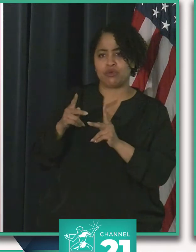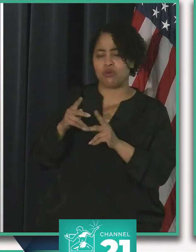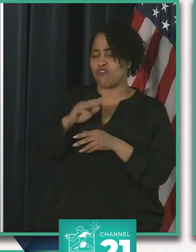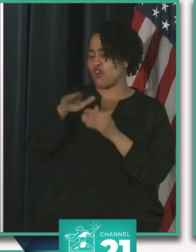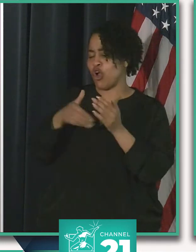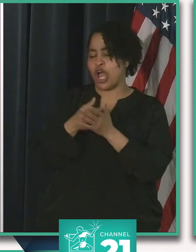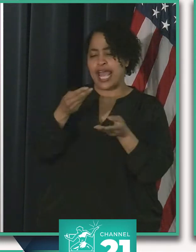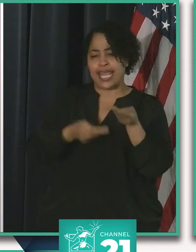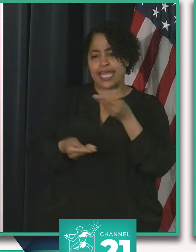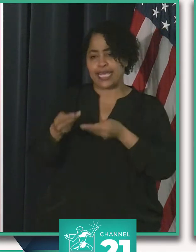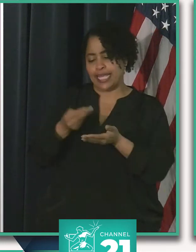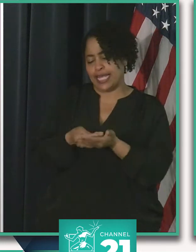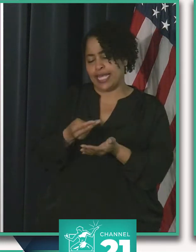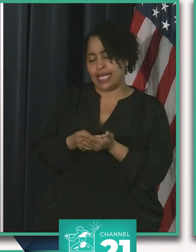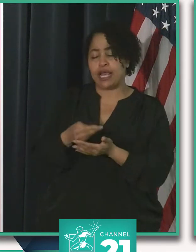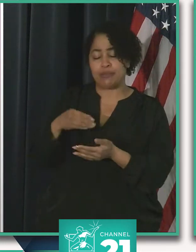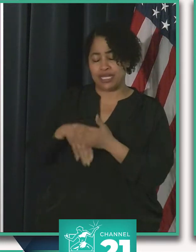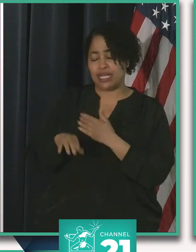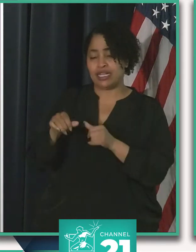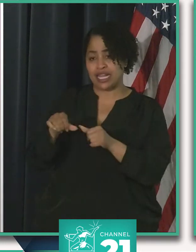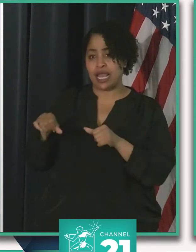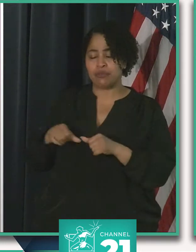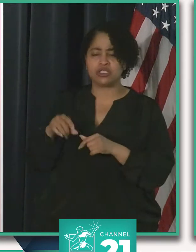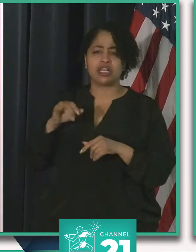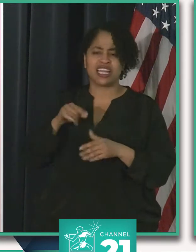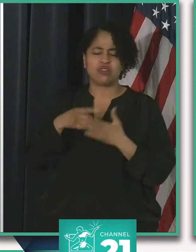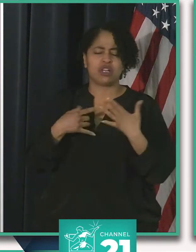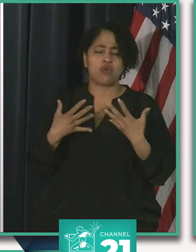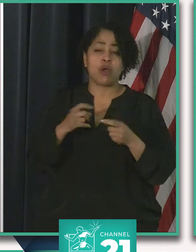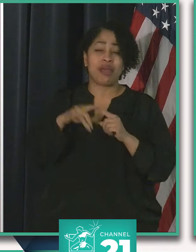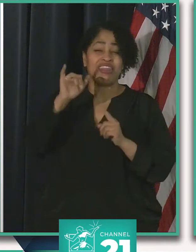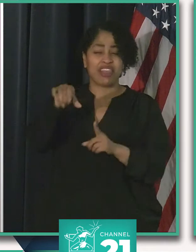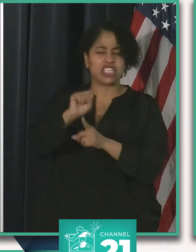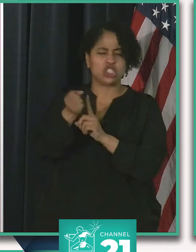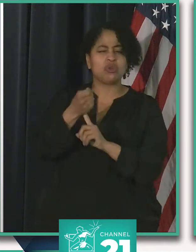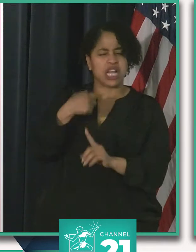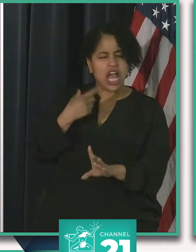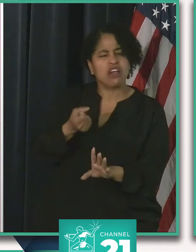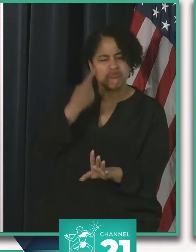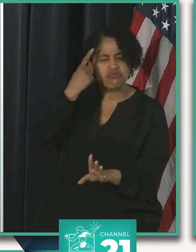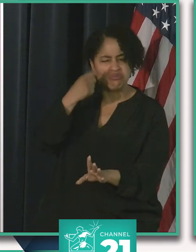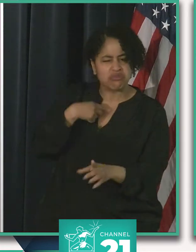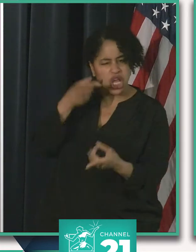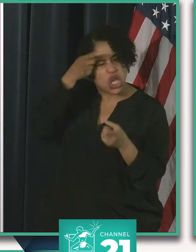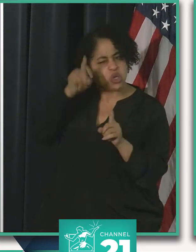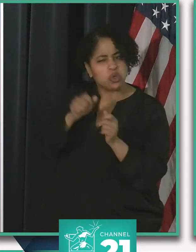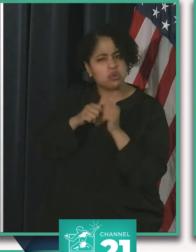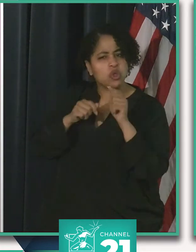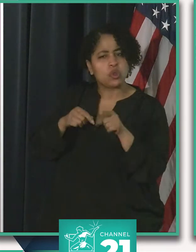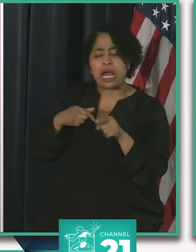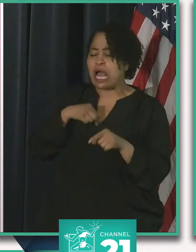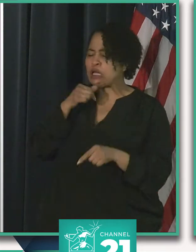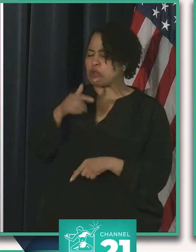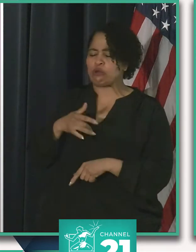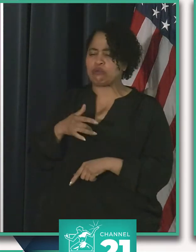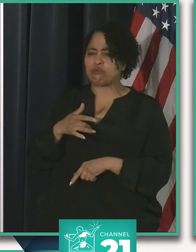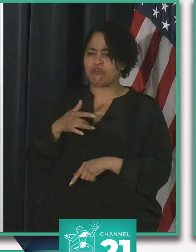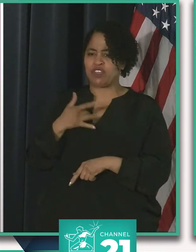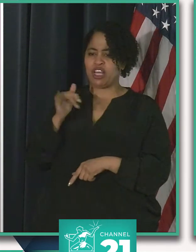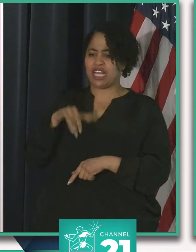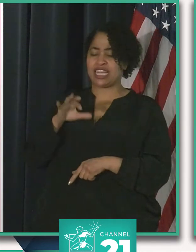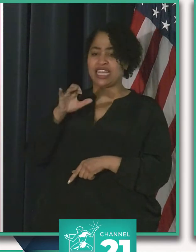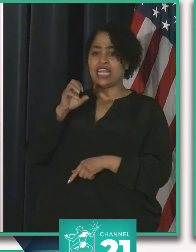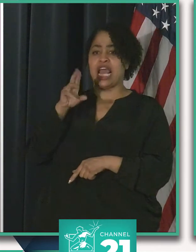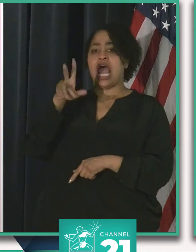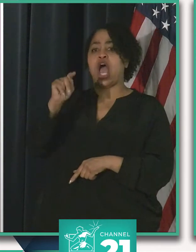the neighborhood is something that I want. But in this particular case, I agree with you. I don't believe the outreach to the community has